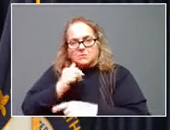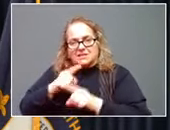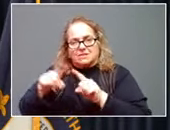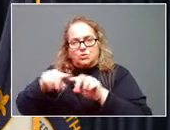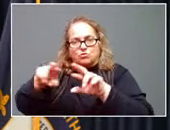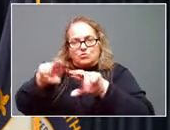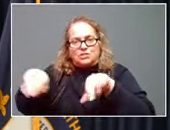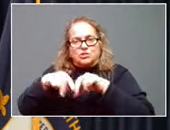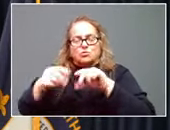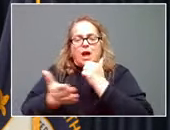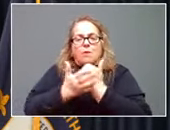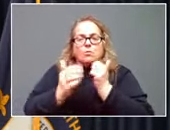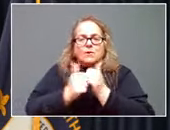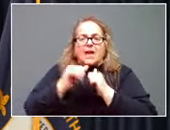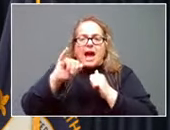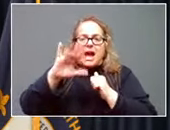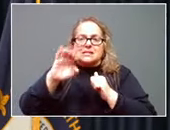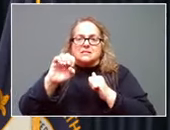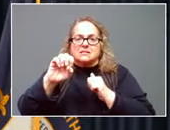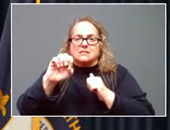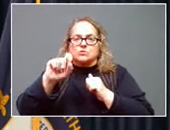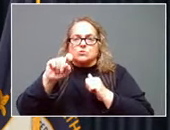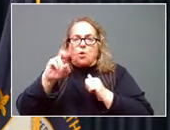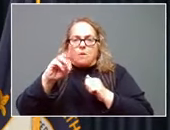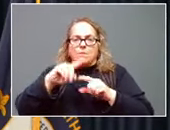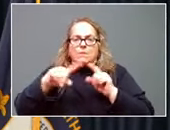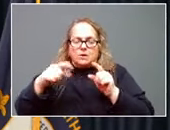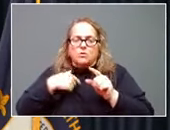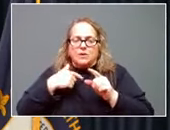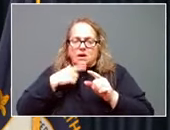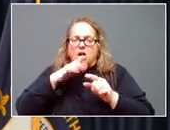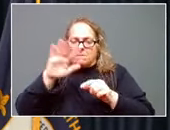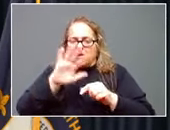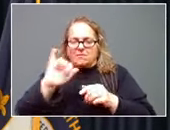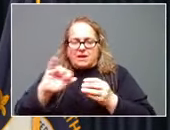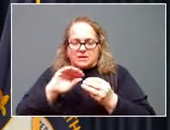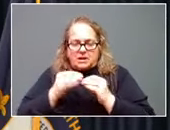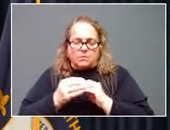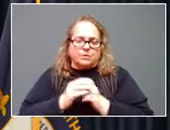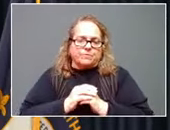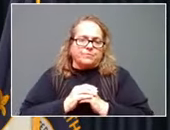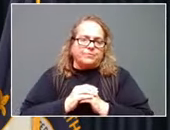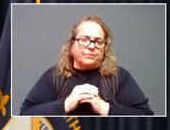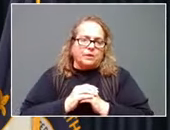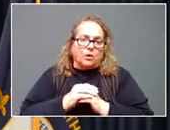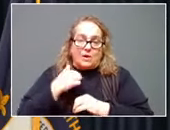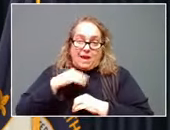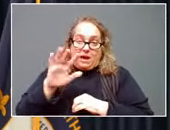storm, but we are at or around that number. I'll get you an exact one. We have